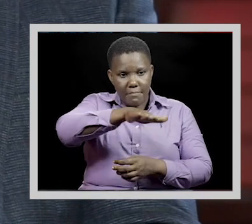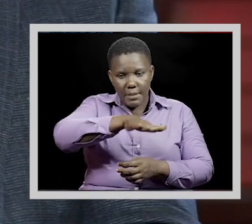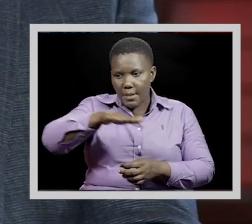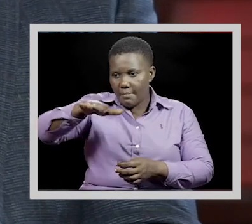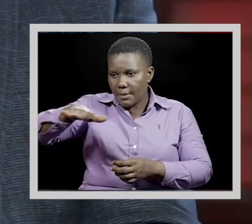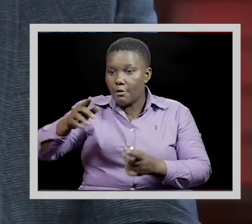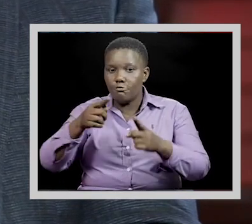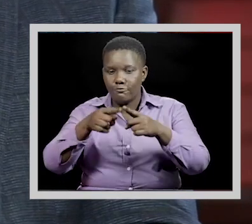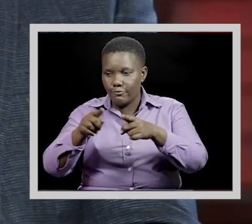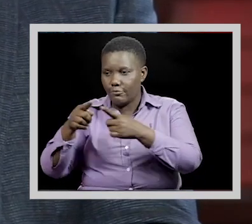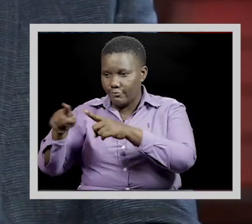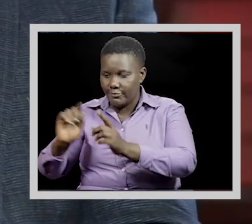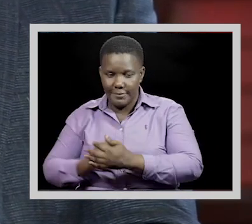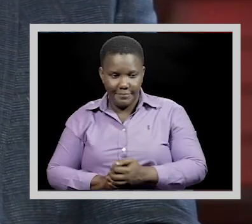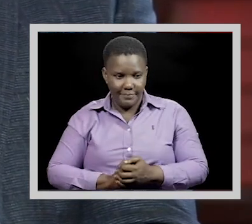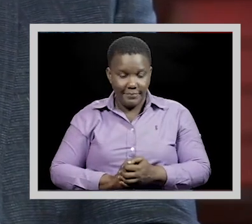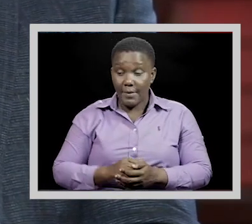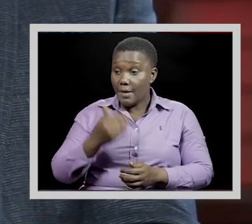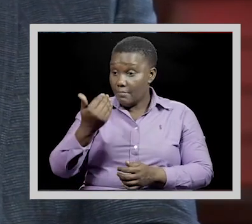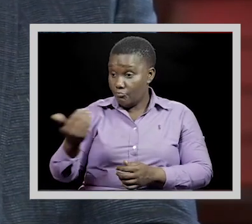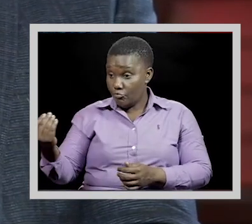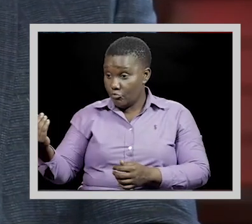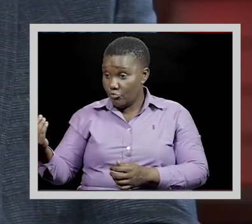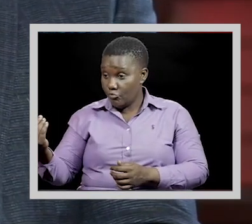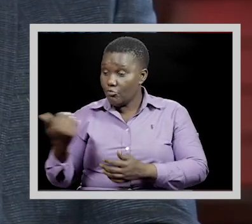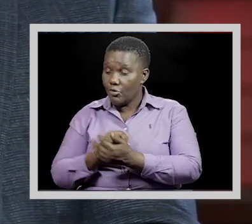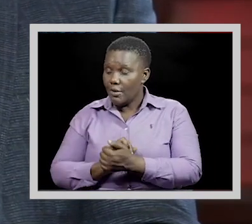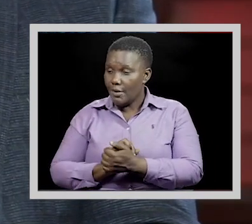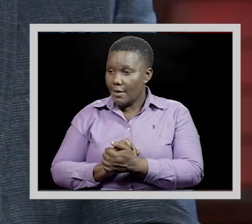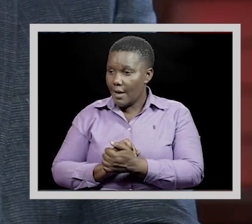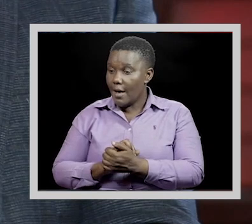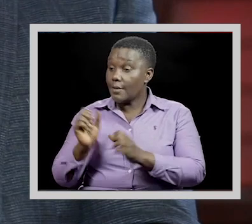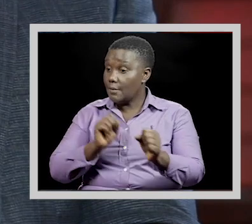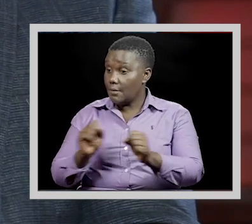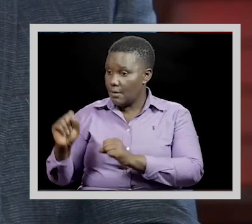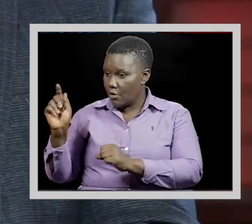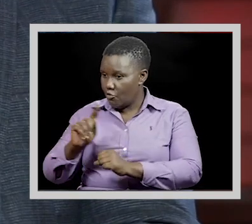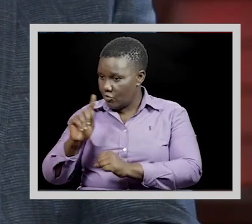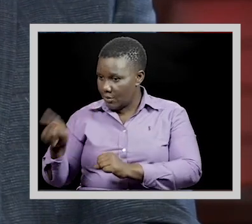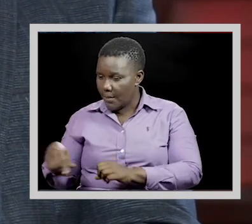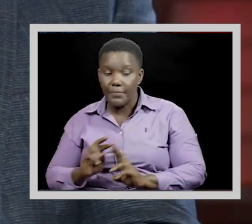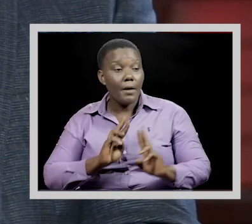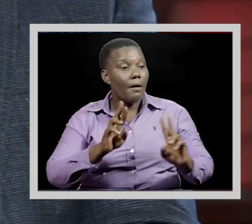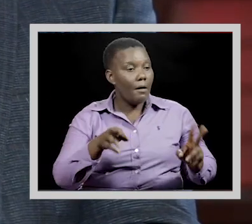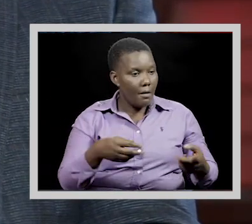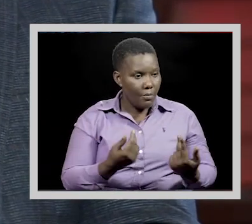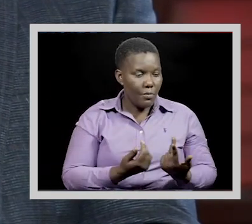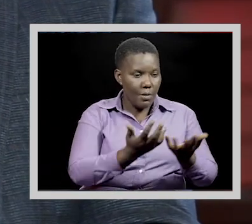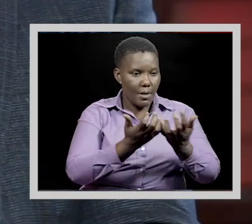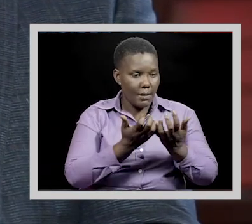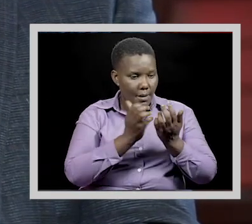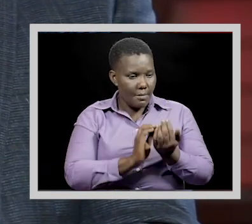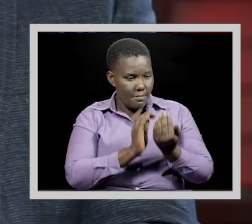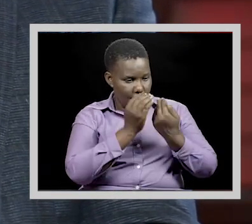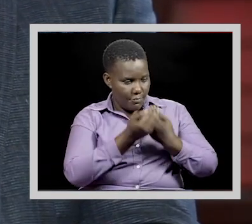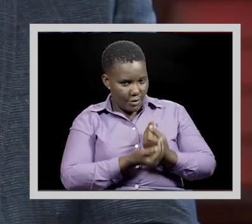in both aspects, when the child is in conflict with the law and when the child is